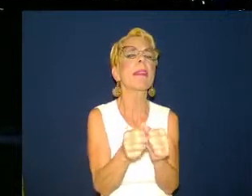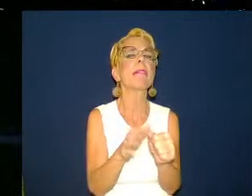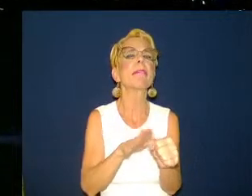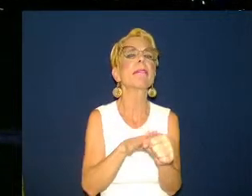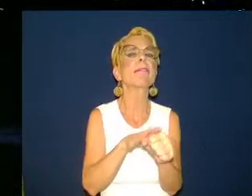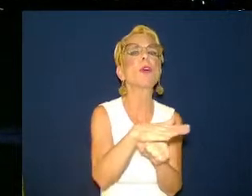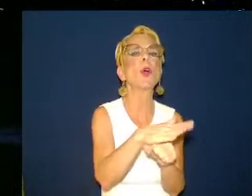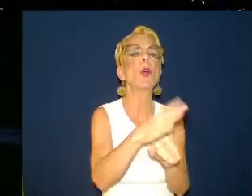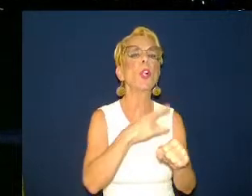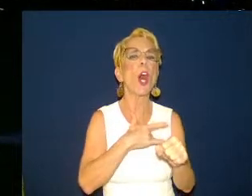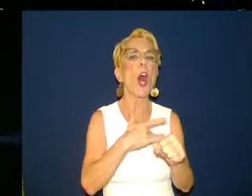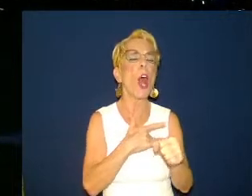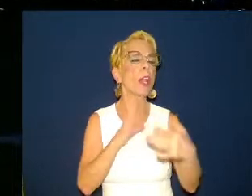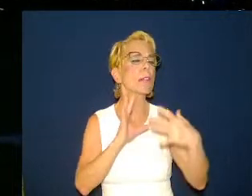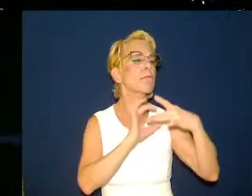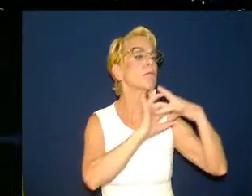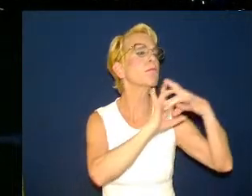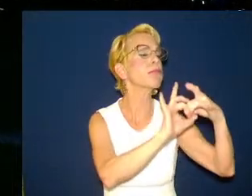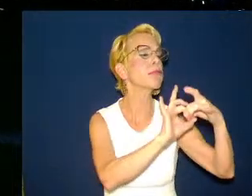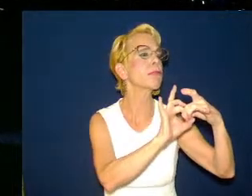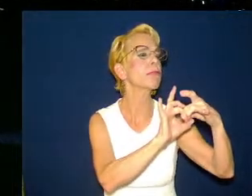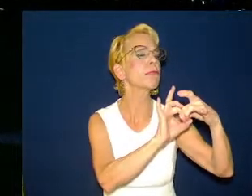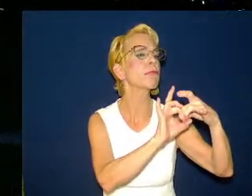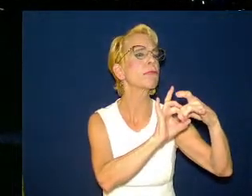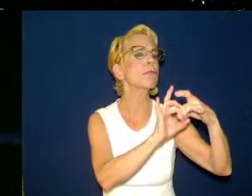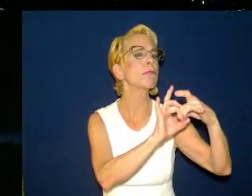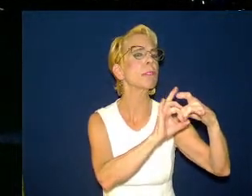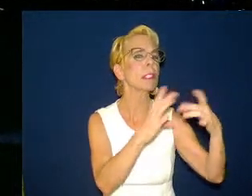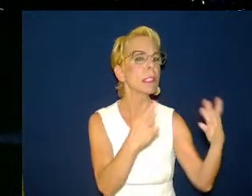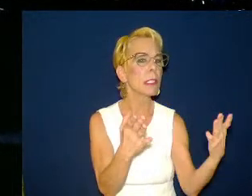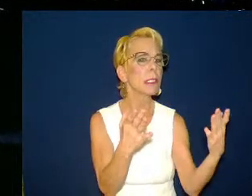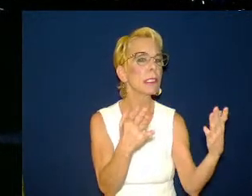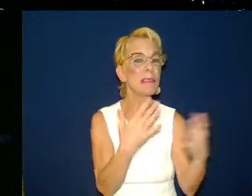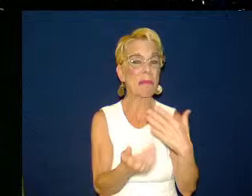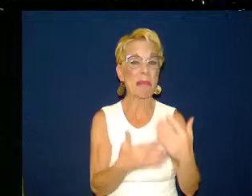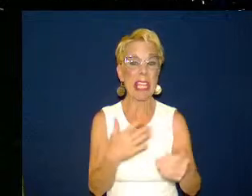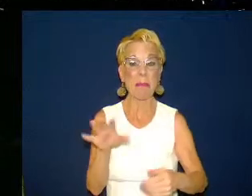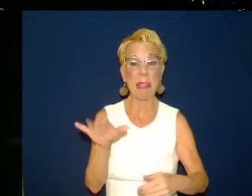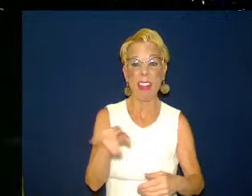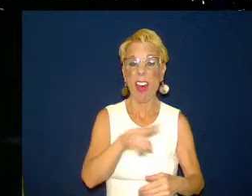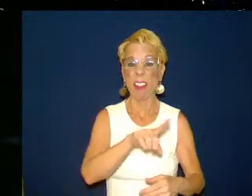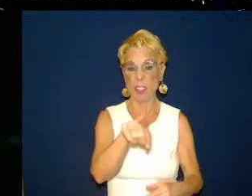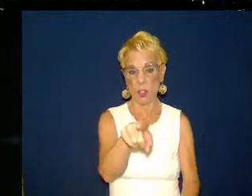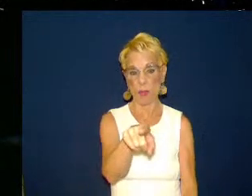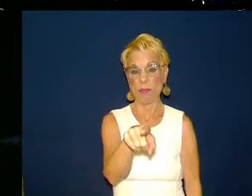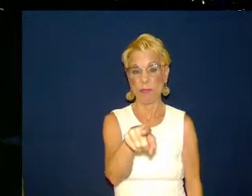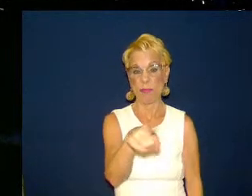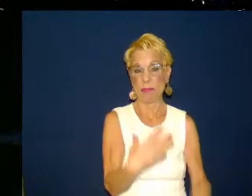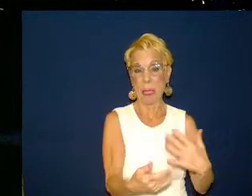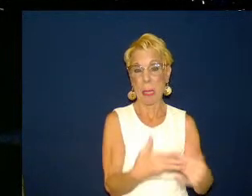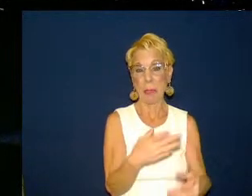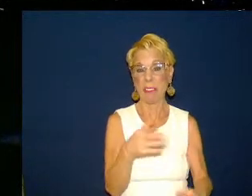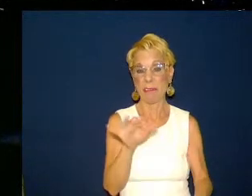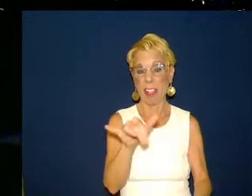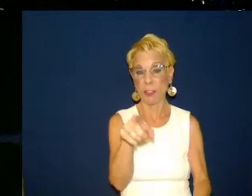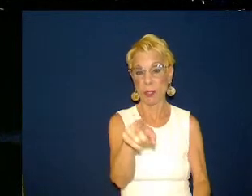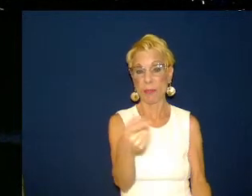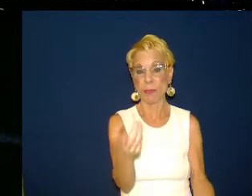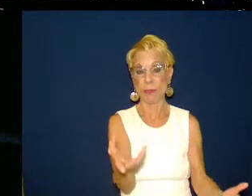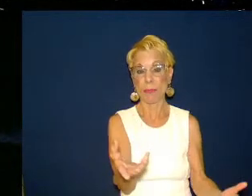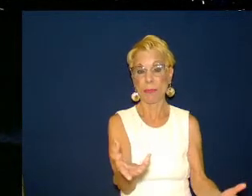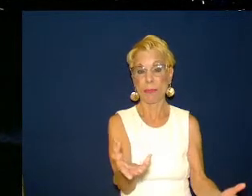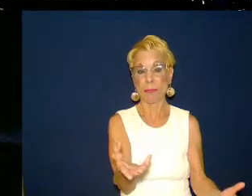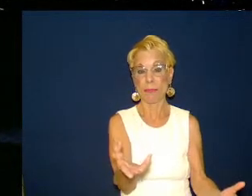Yes, absolutely. That could be happening in your life today. I love Jesus, but I'm not